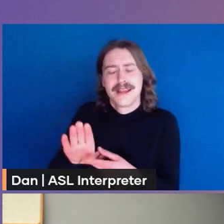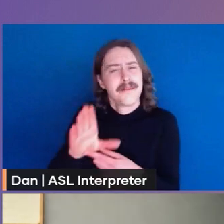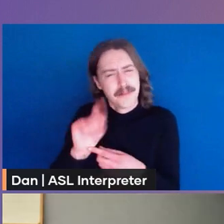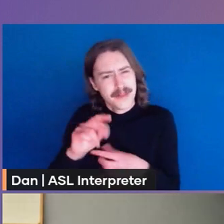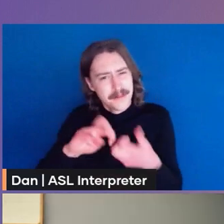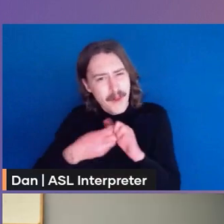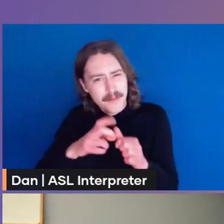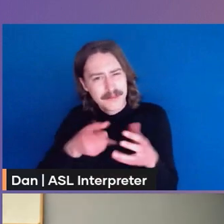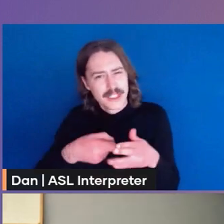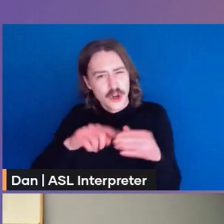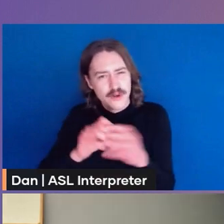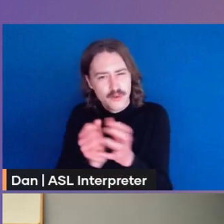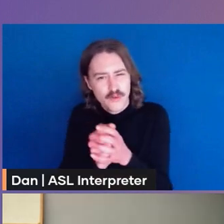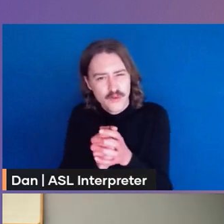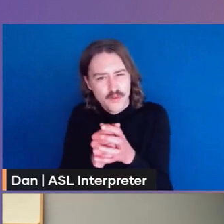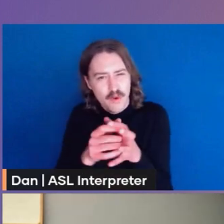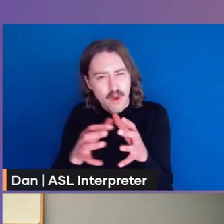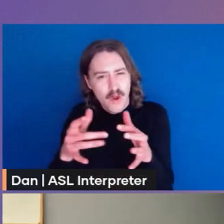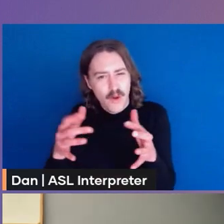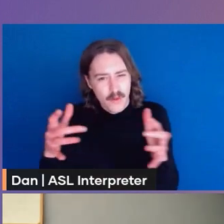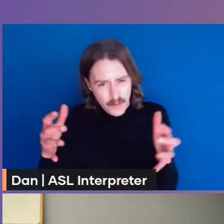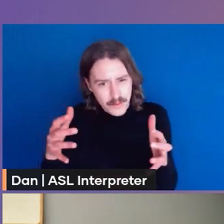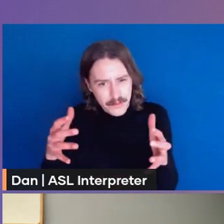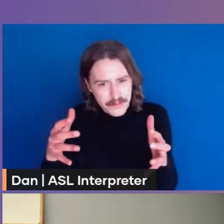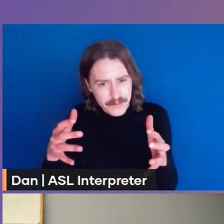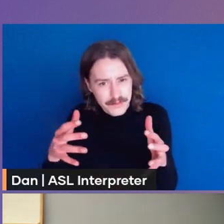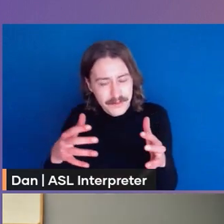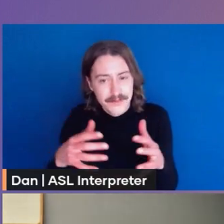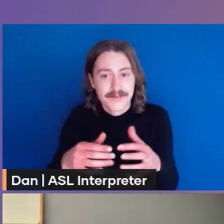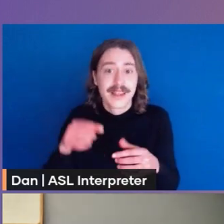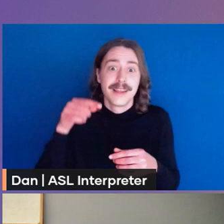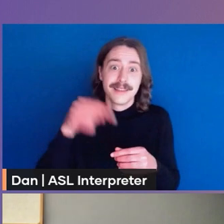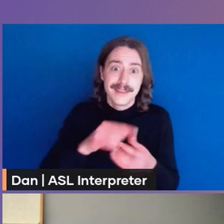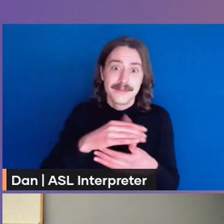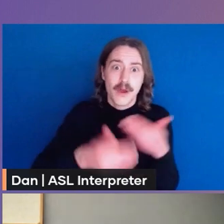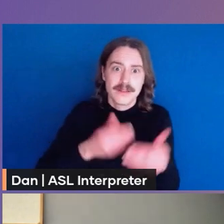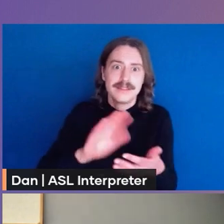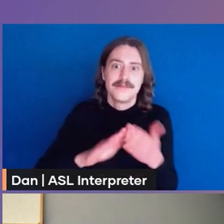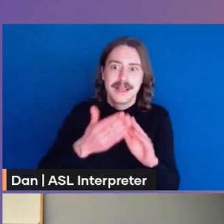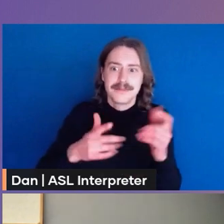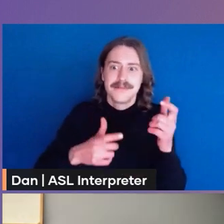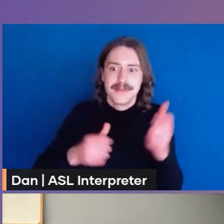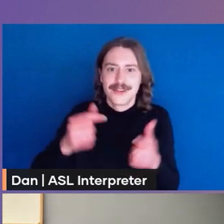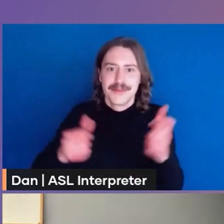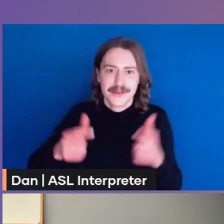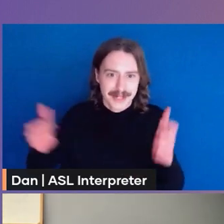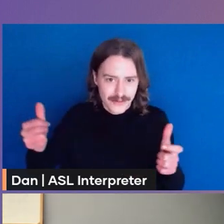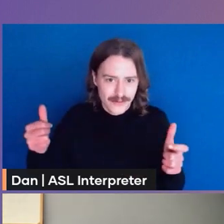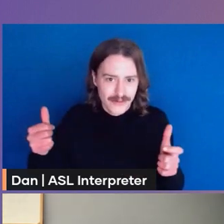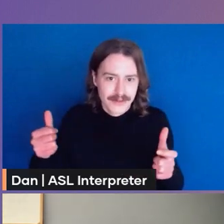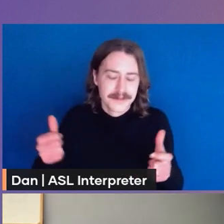amount of infrastructure we need is continually getting larger throughout this process. And we'll